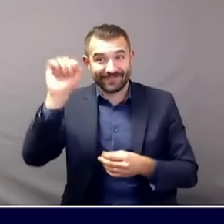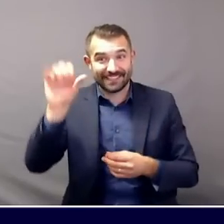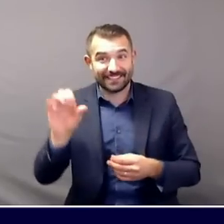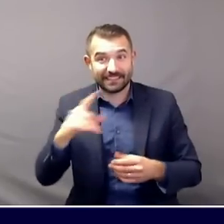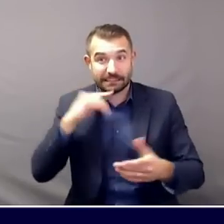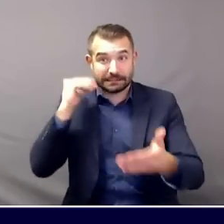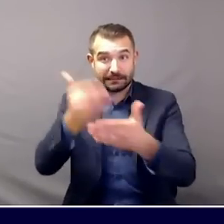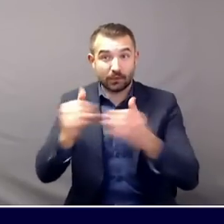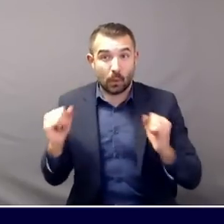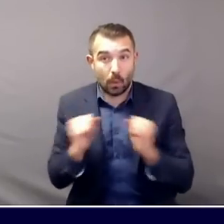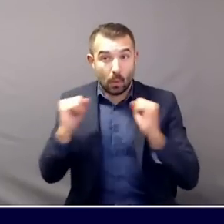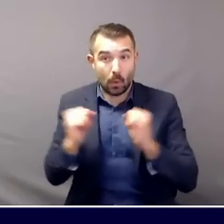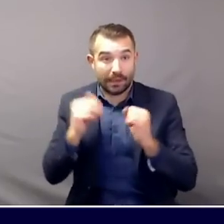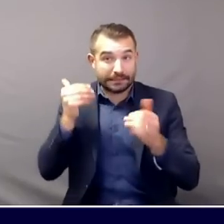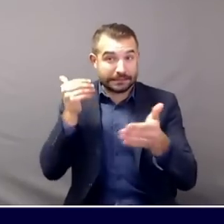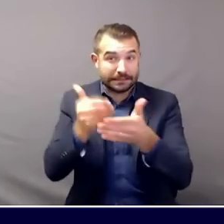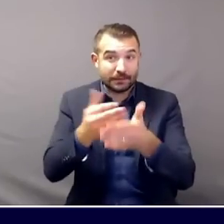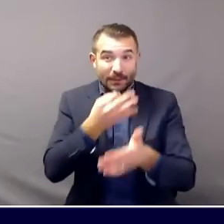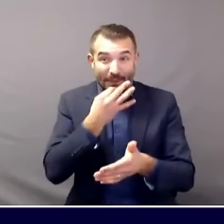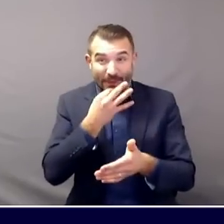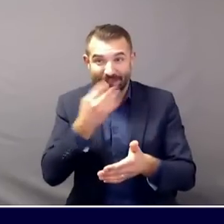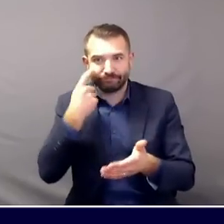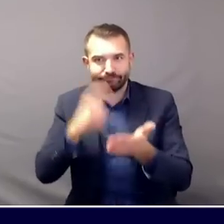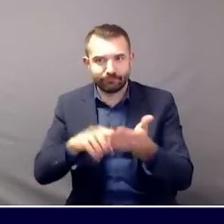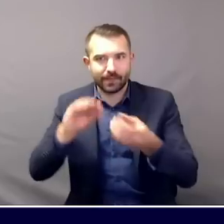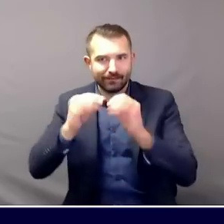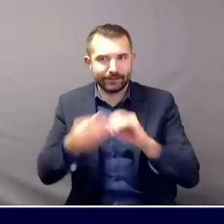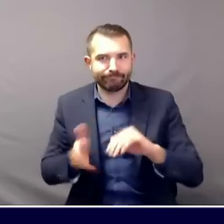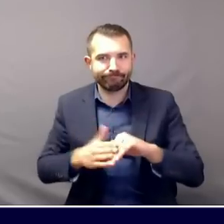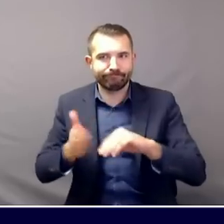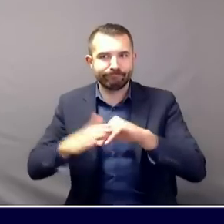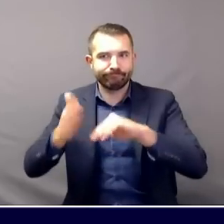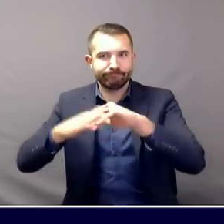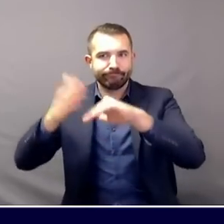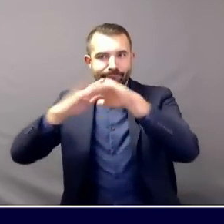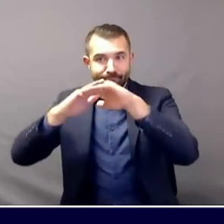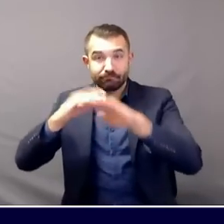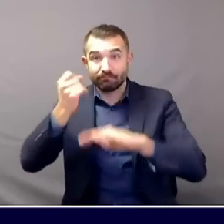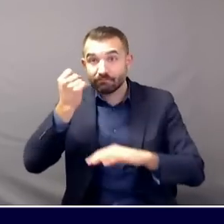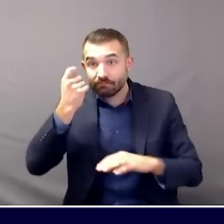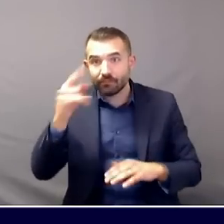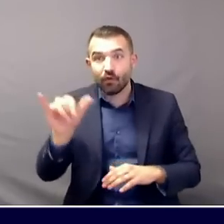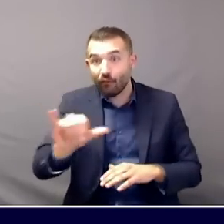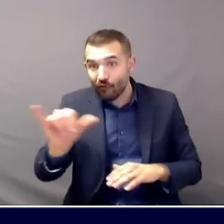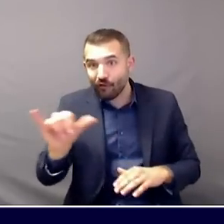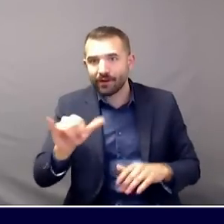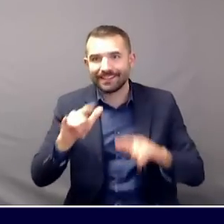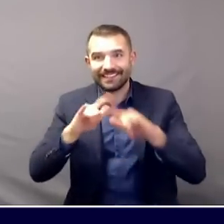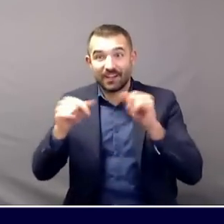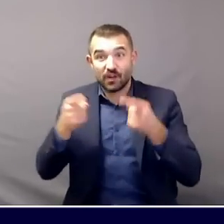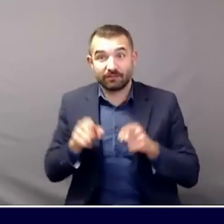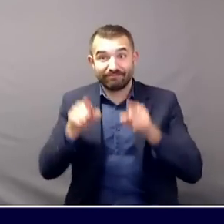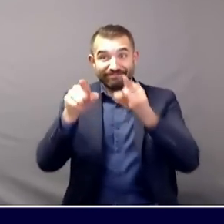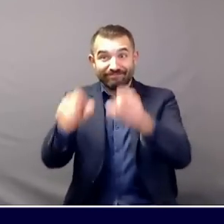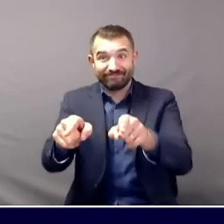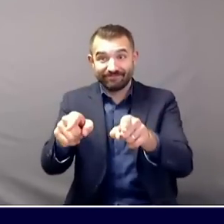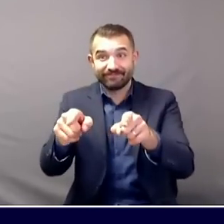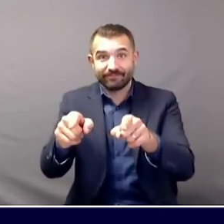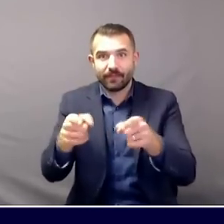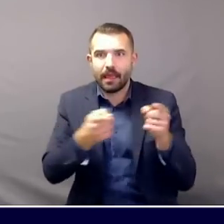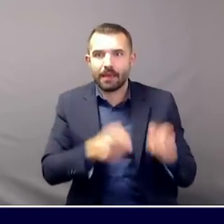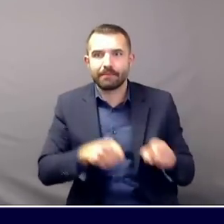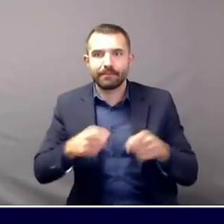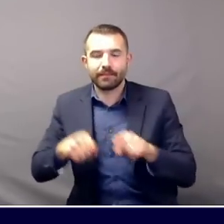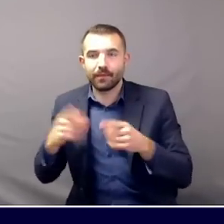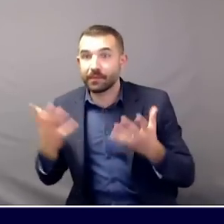there's another byproduct of winter that's also happening at the same time as an increase in COVID-19 cases. And